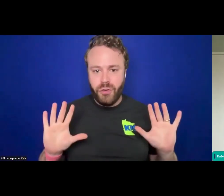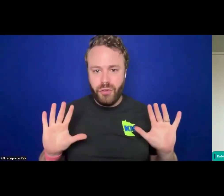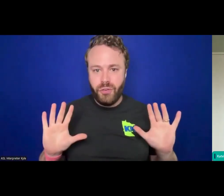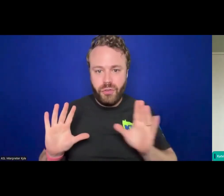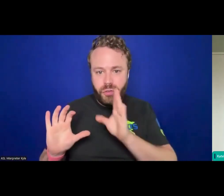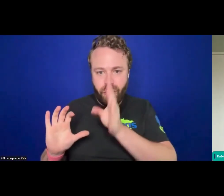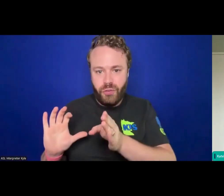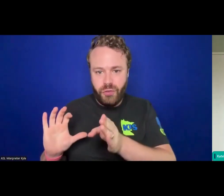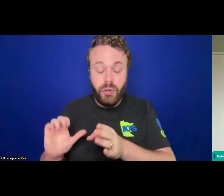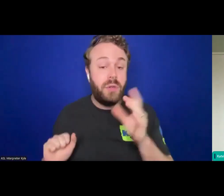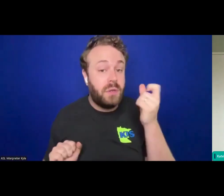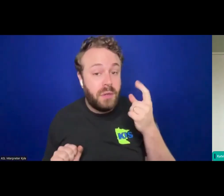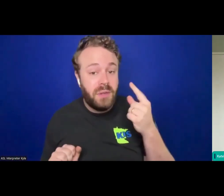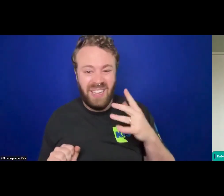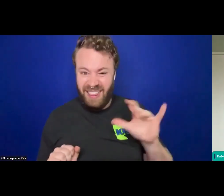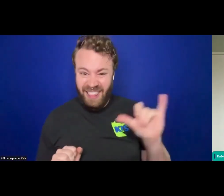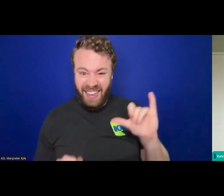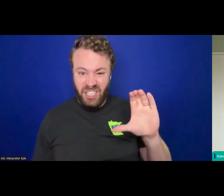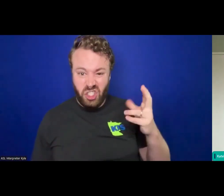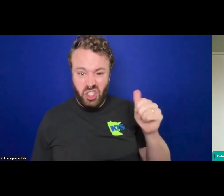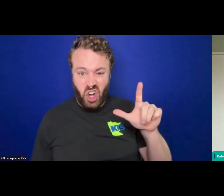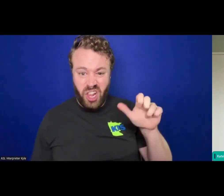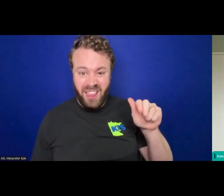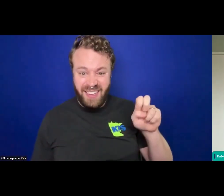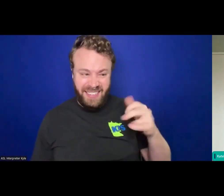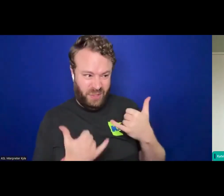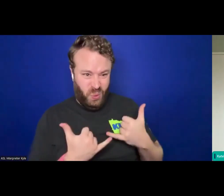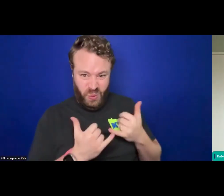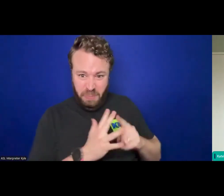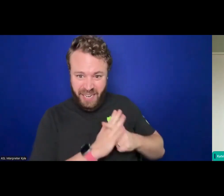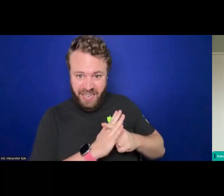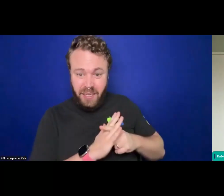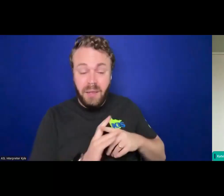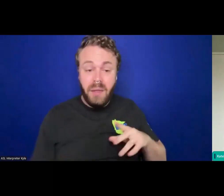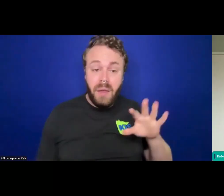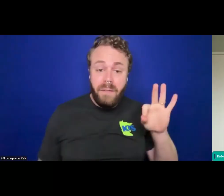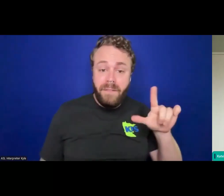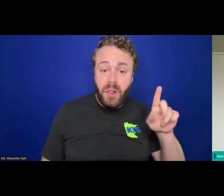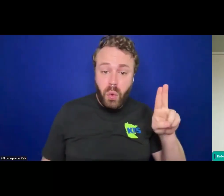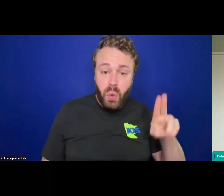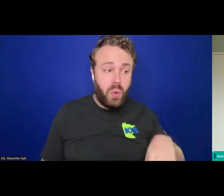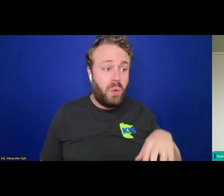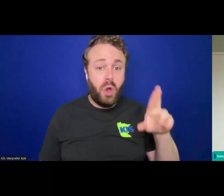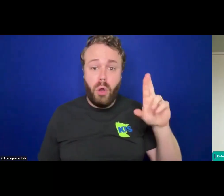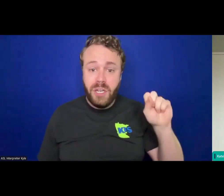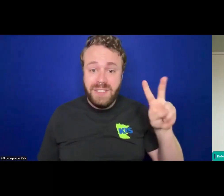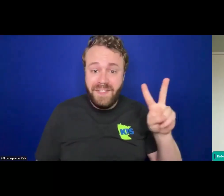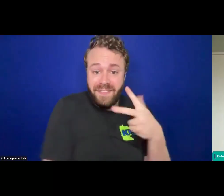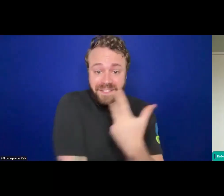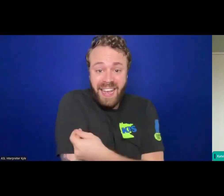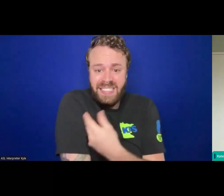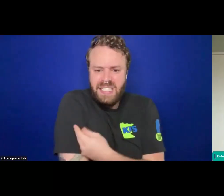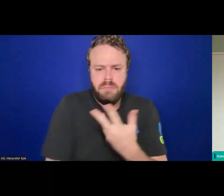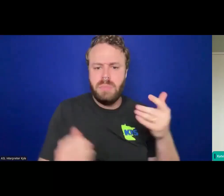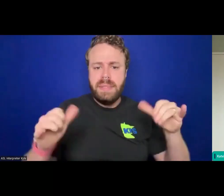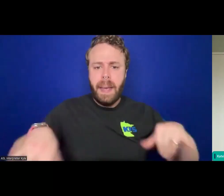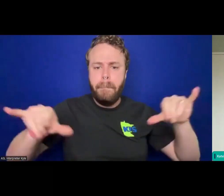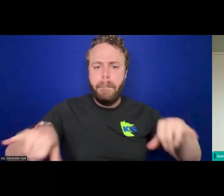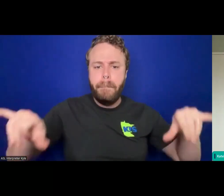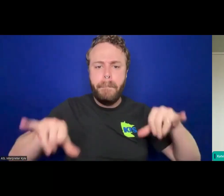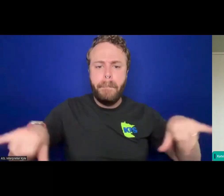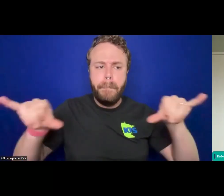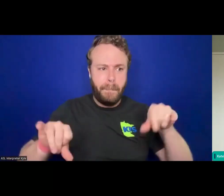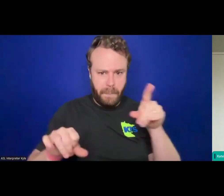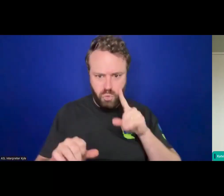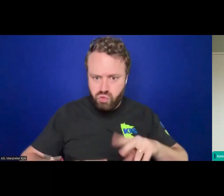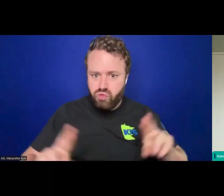that flu and RSV are basically business as usual. They are ready. You can and you should go get